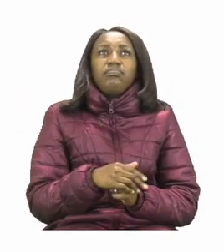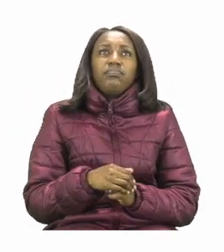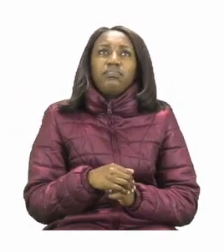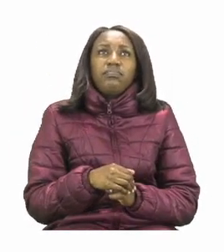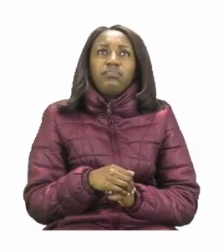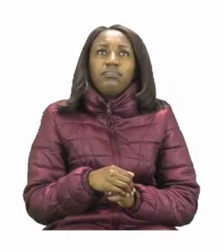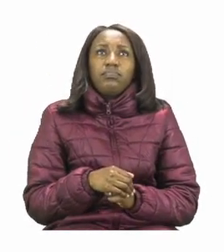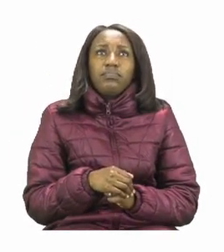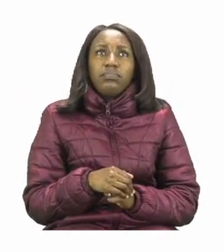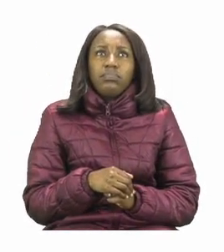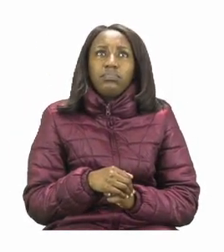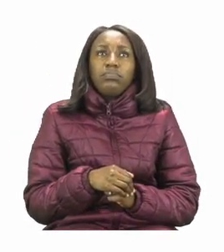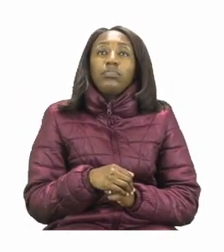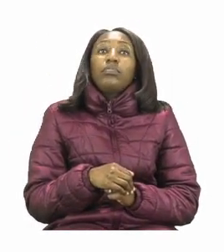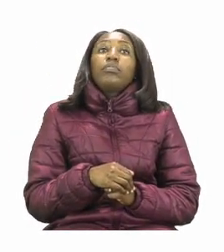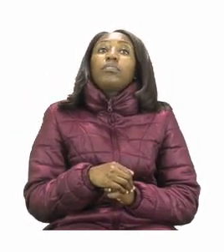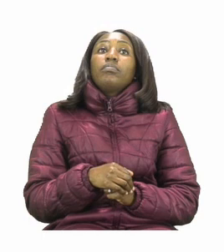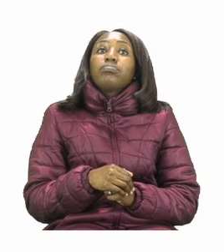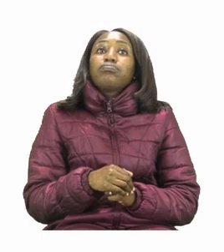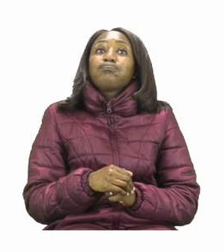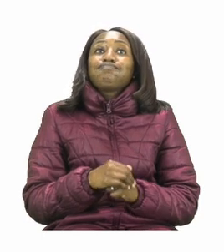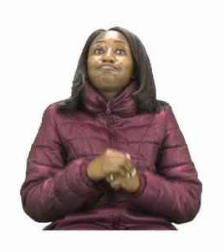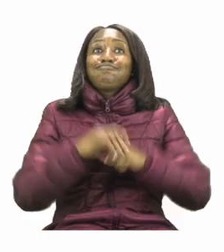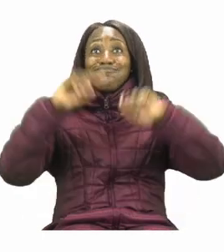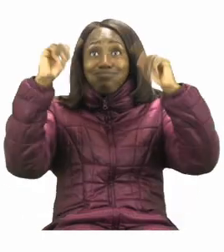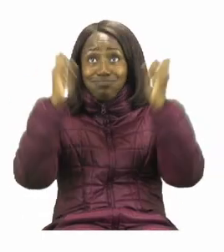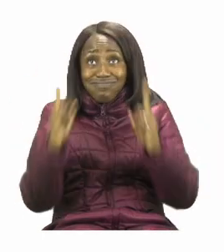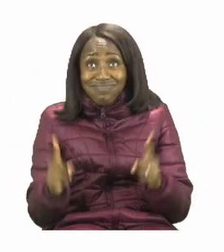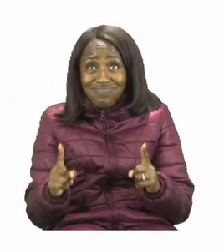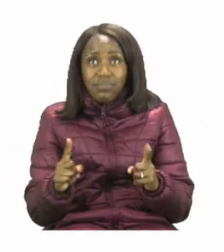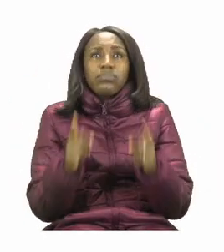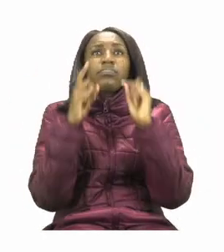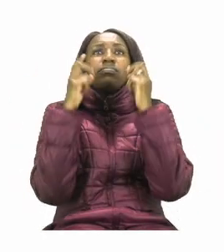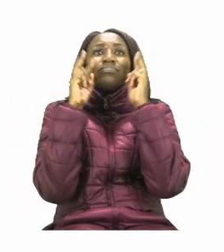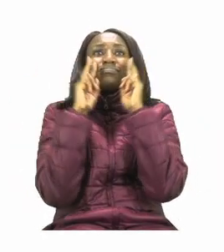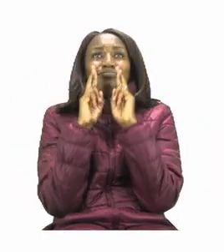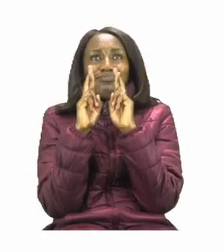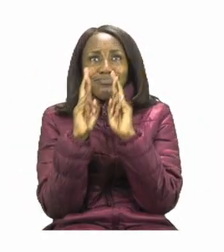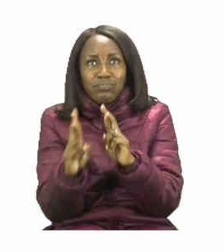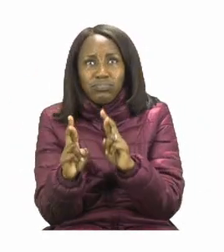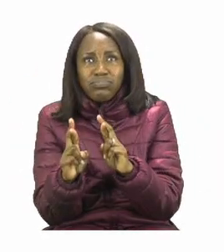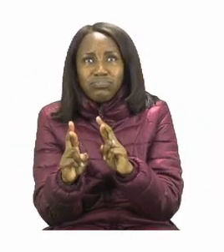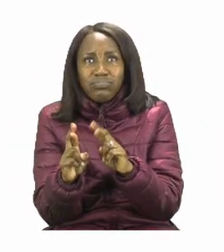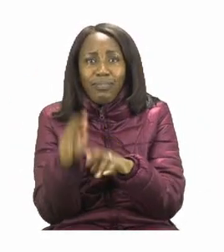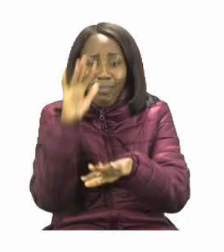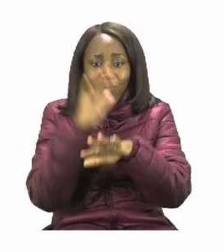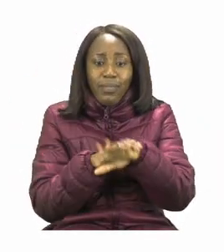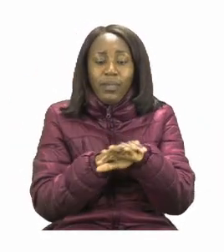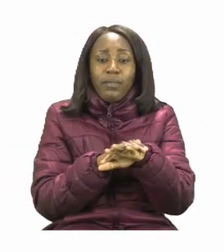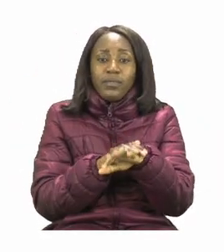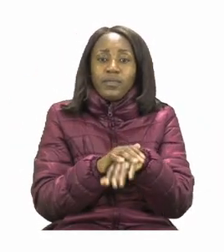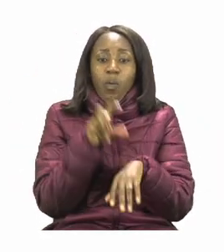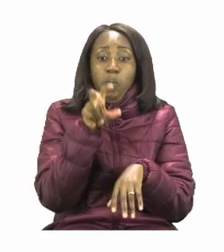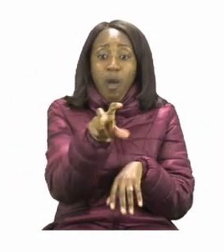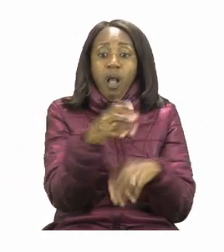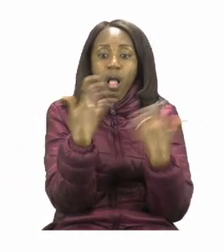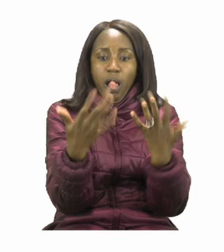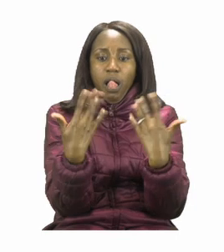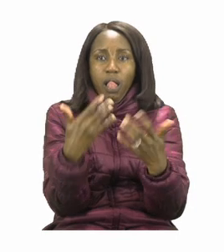Be respectful of electricity and never touch a socket with